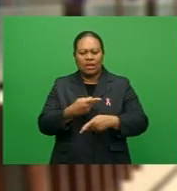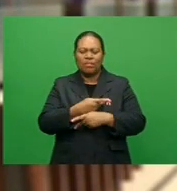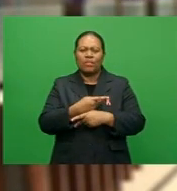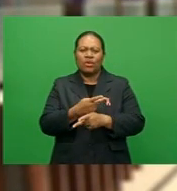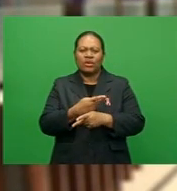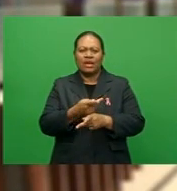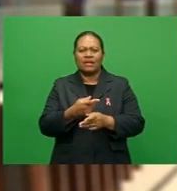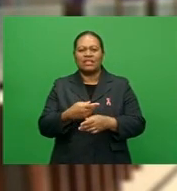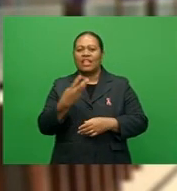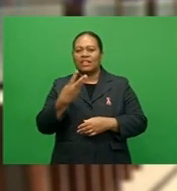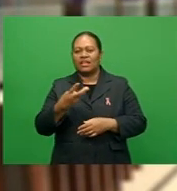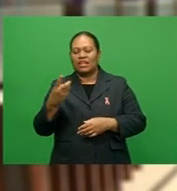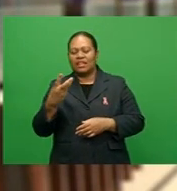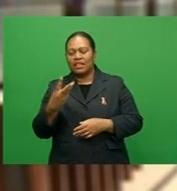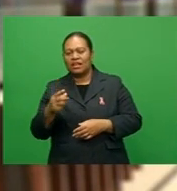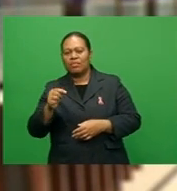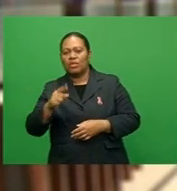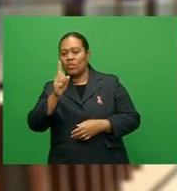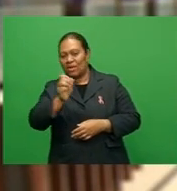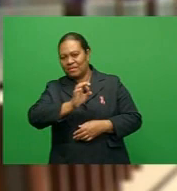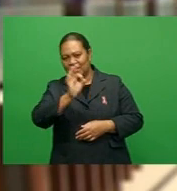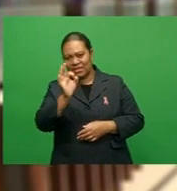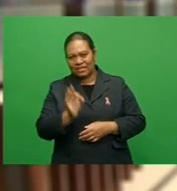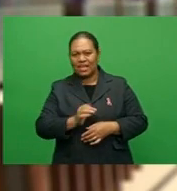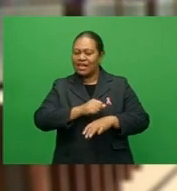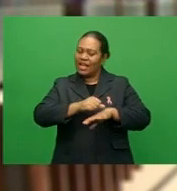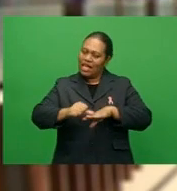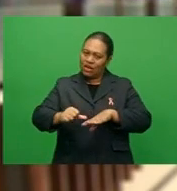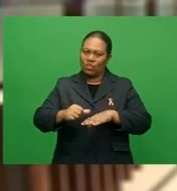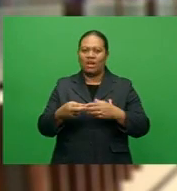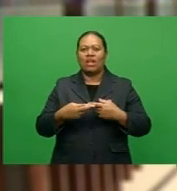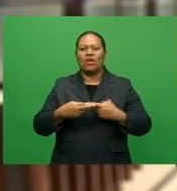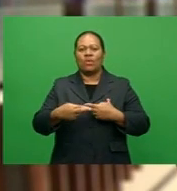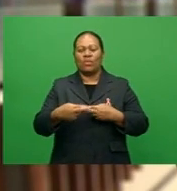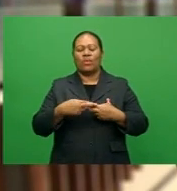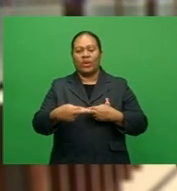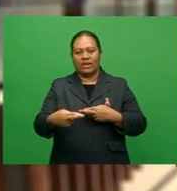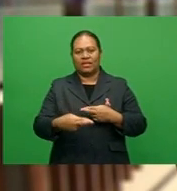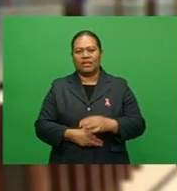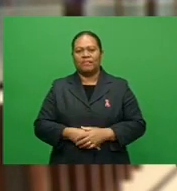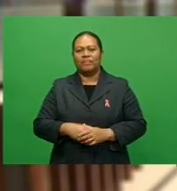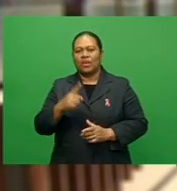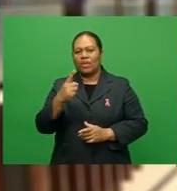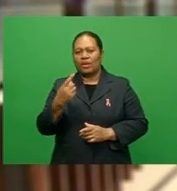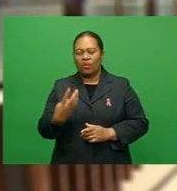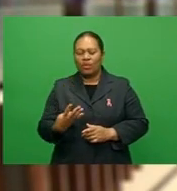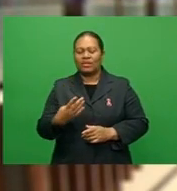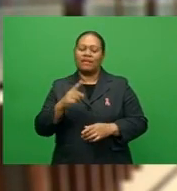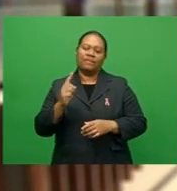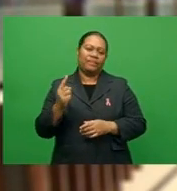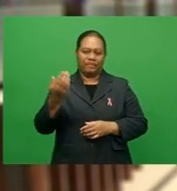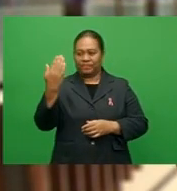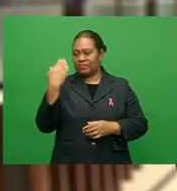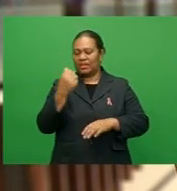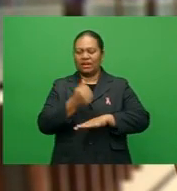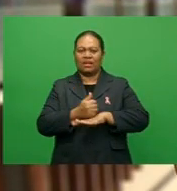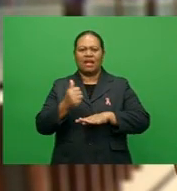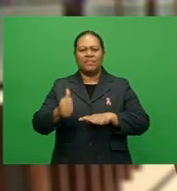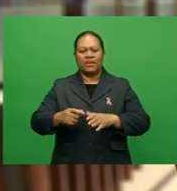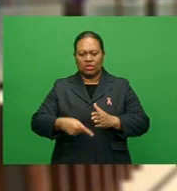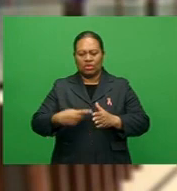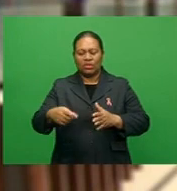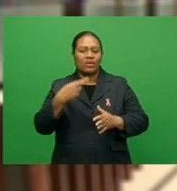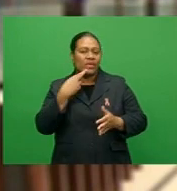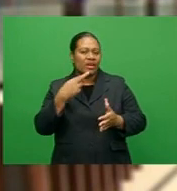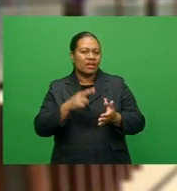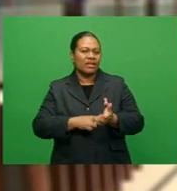rebounded at a 33.1% annualized rate last quarter, the fastest pace since the government started keeping records